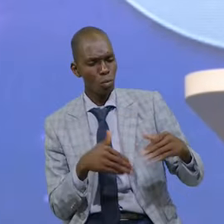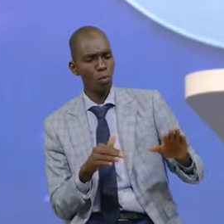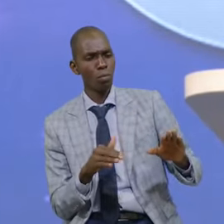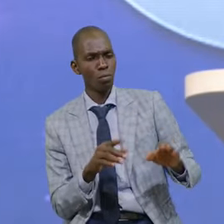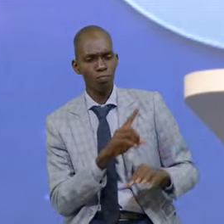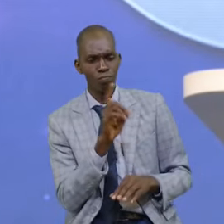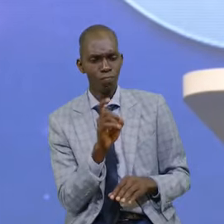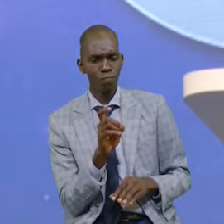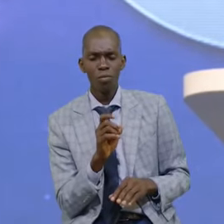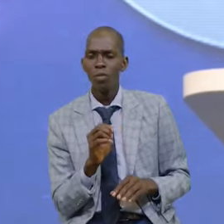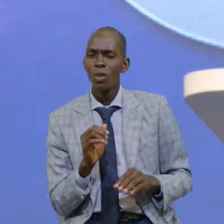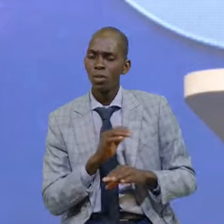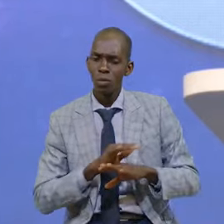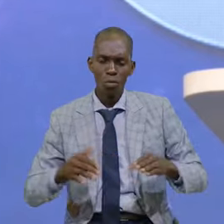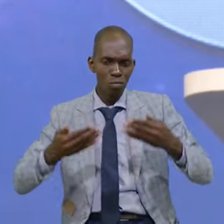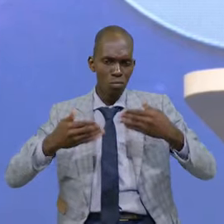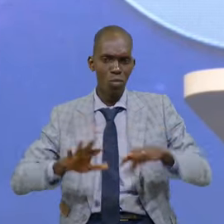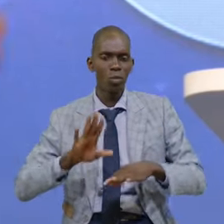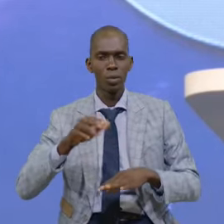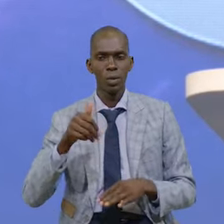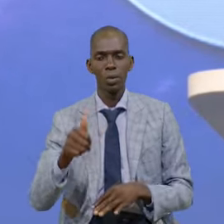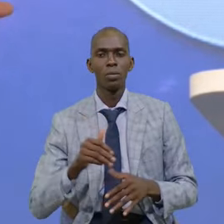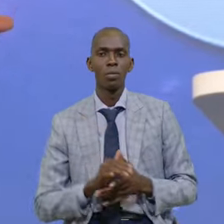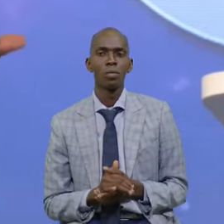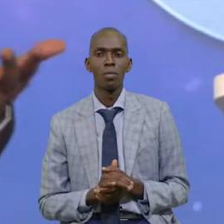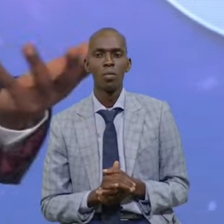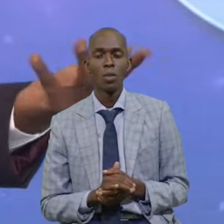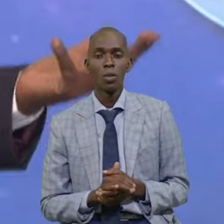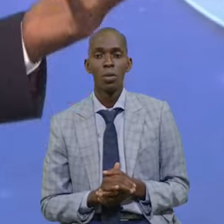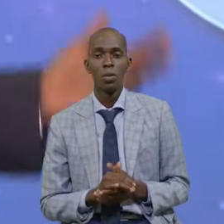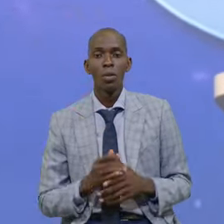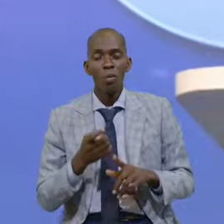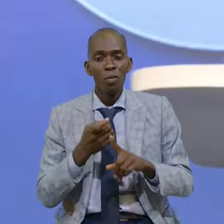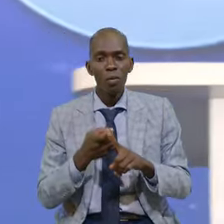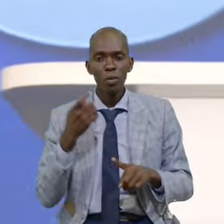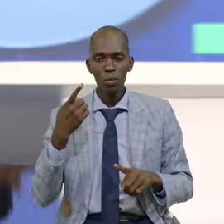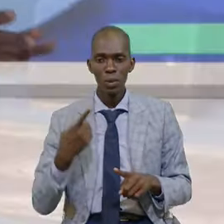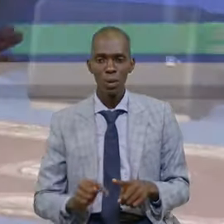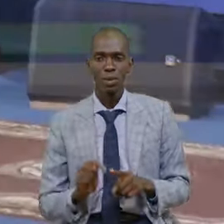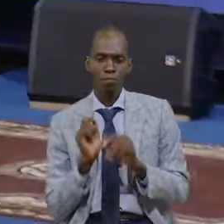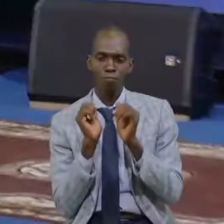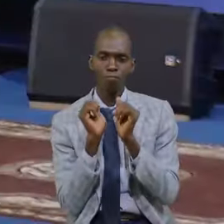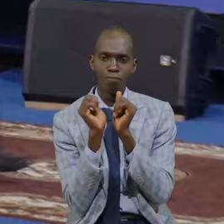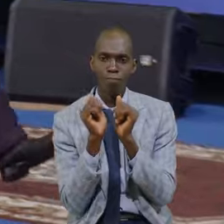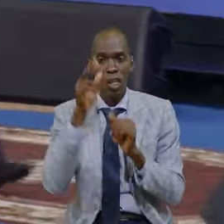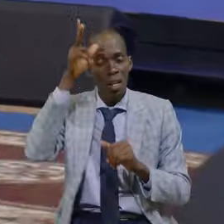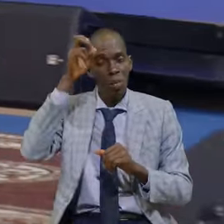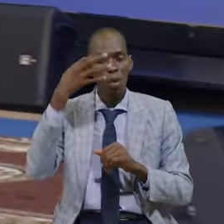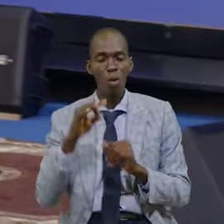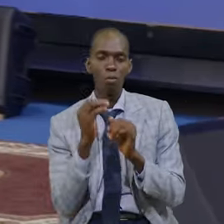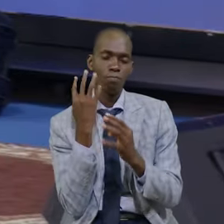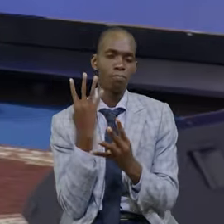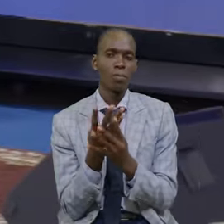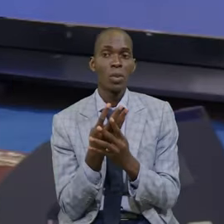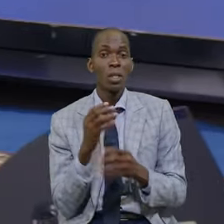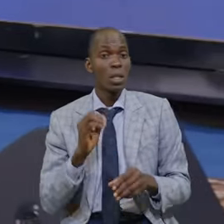unsell yourself from the demons of captivity. You know, in life we do